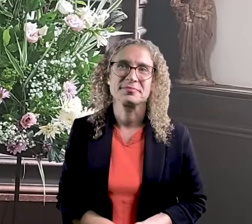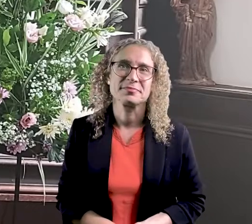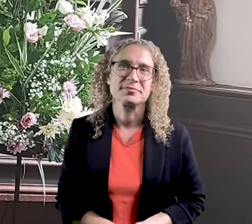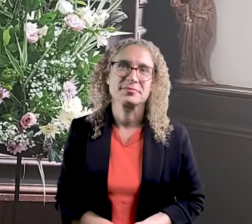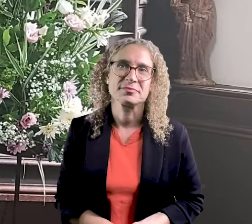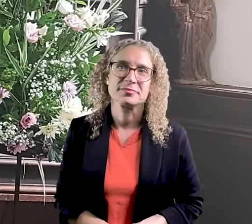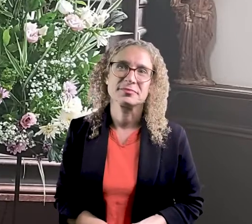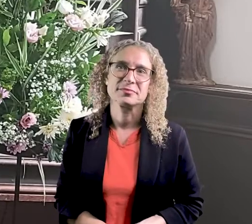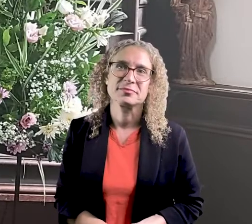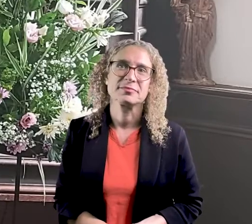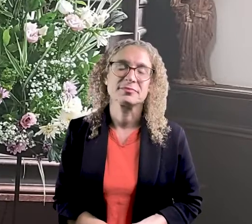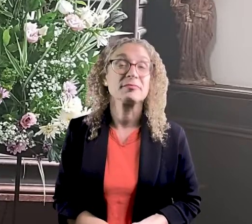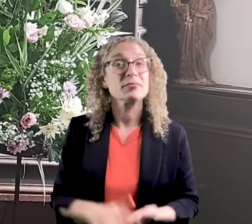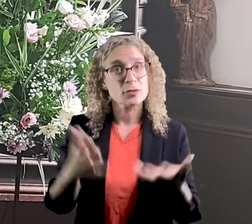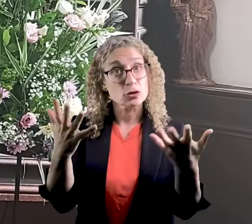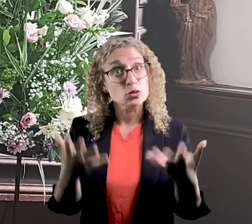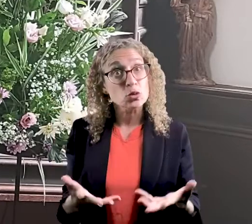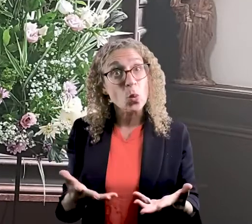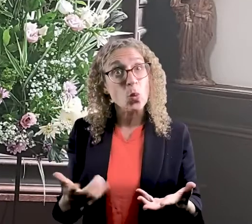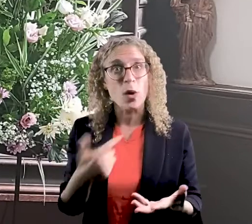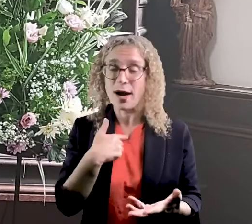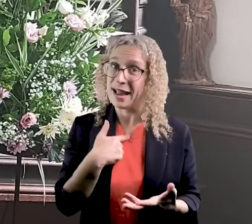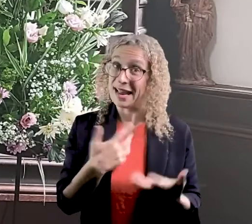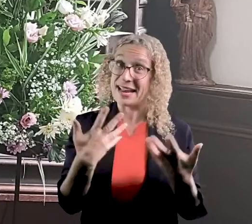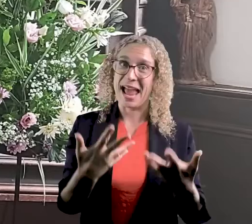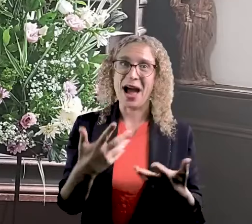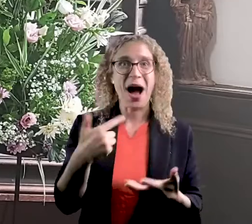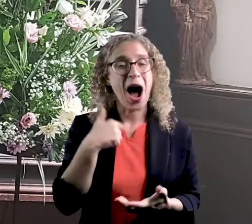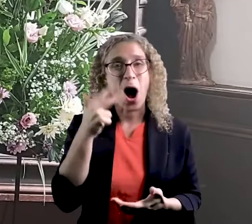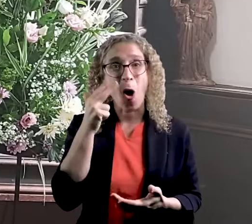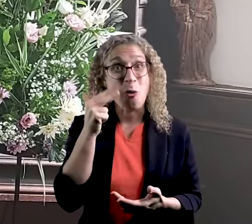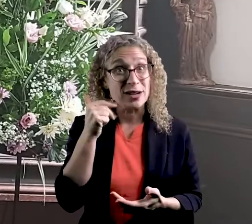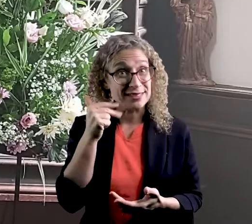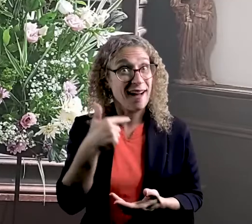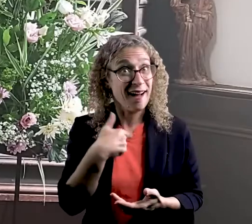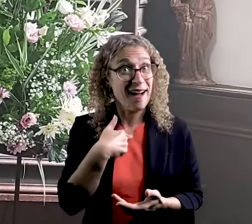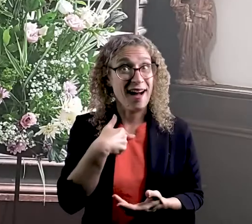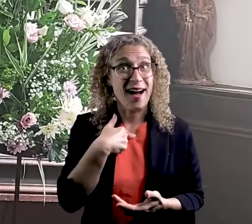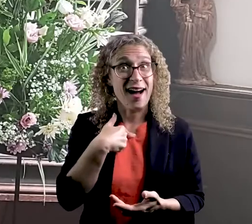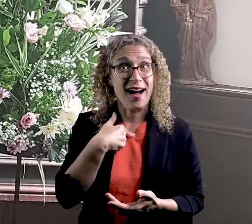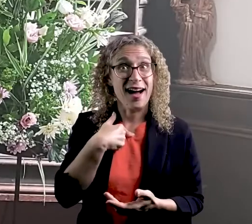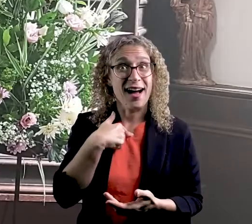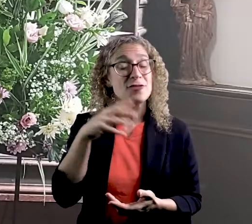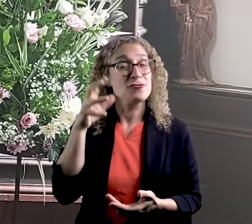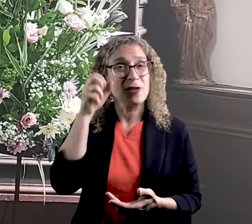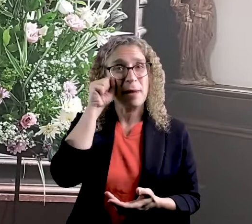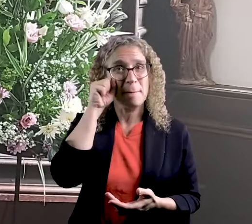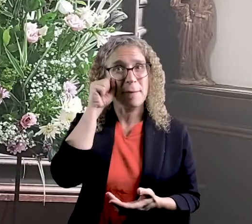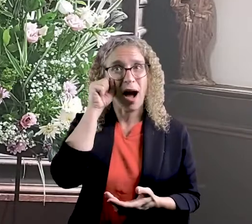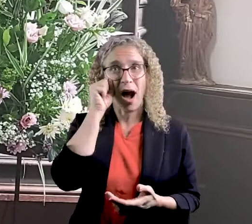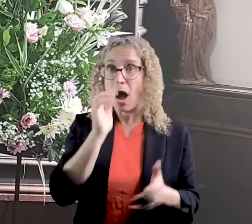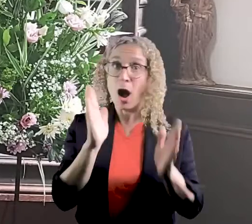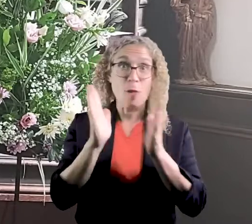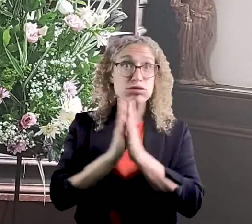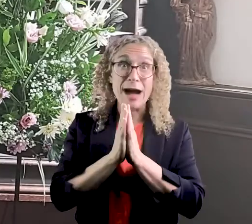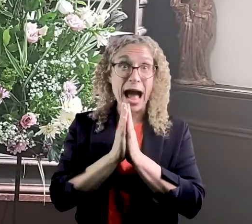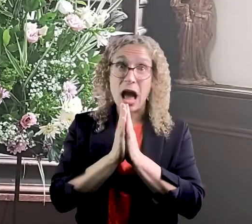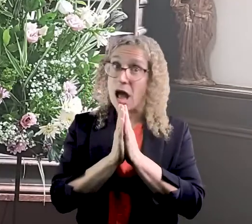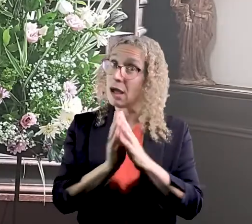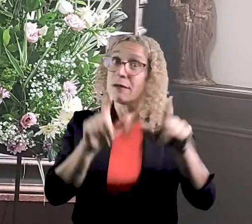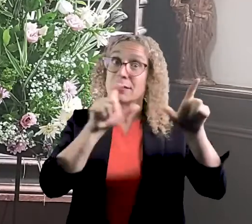So as I come to my older age, I'm reminding myself that prayer doesn't